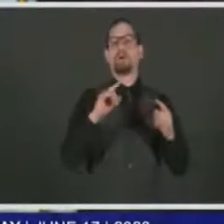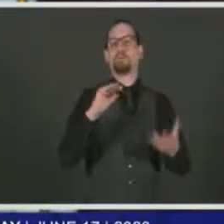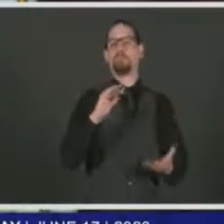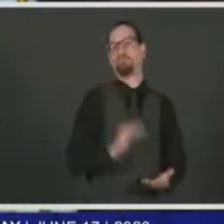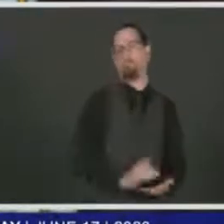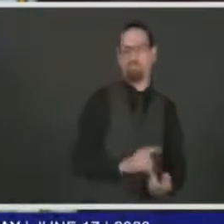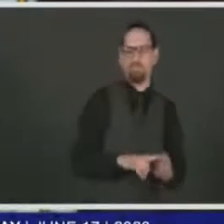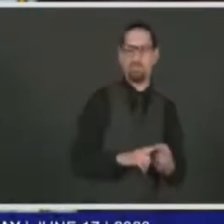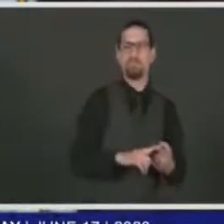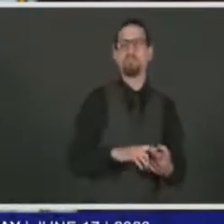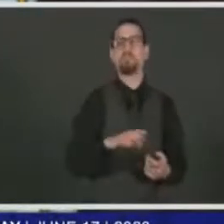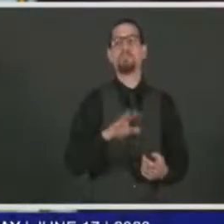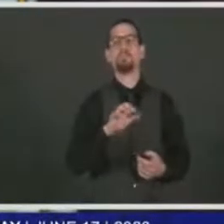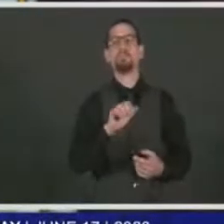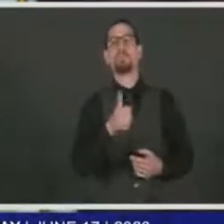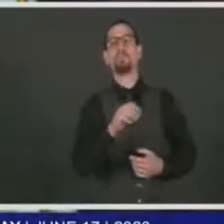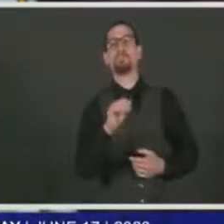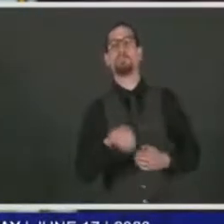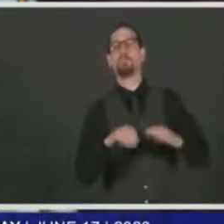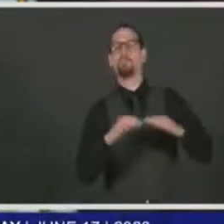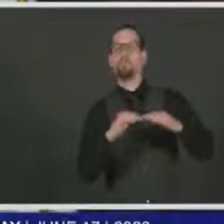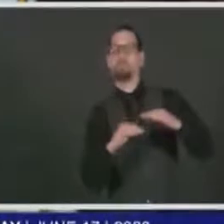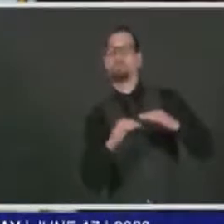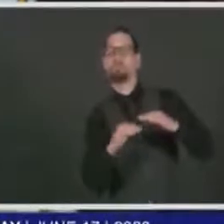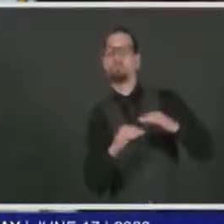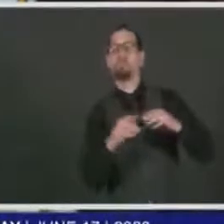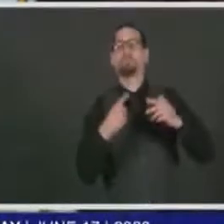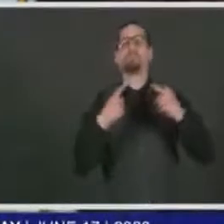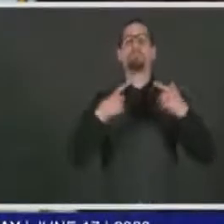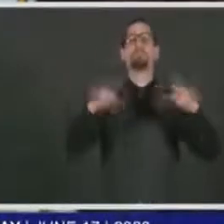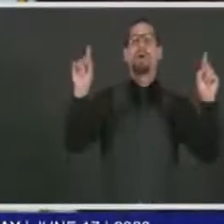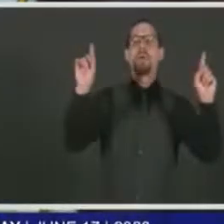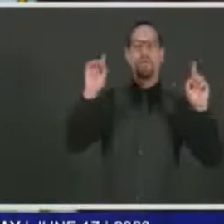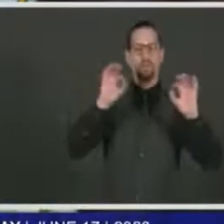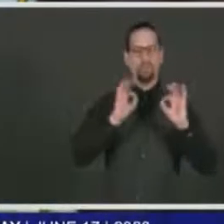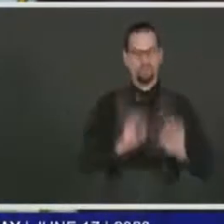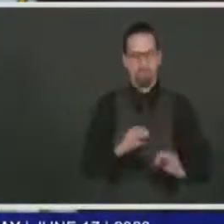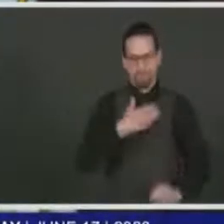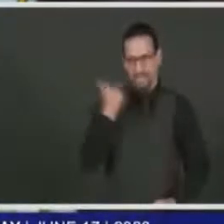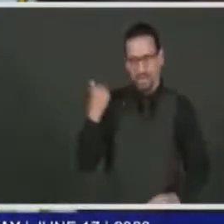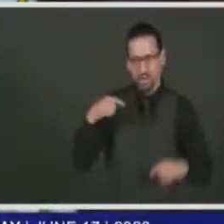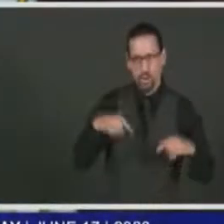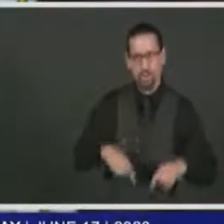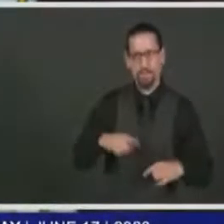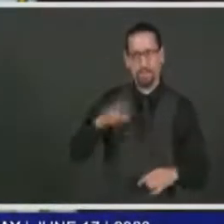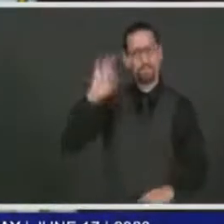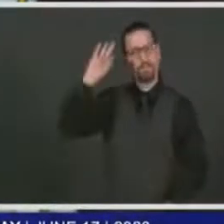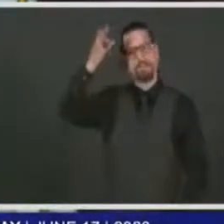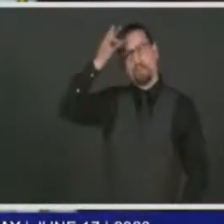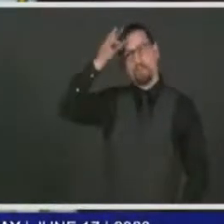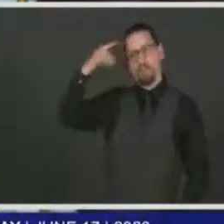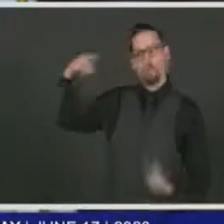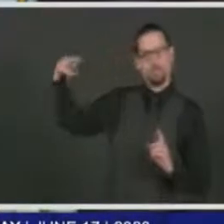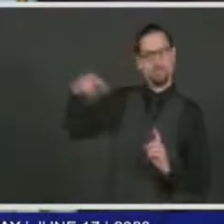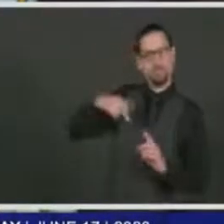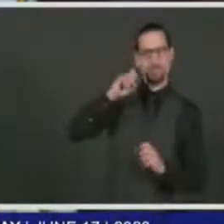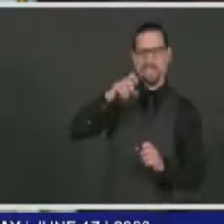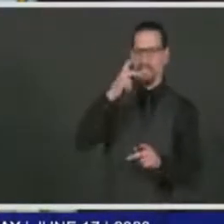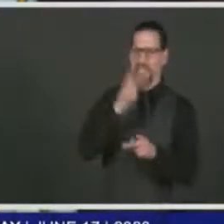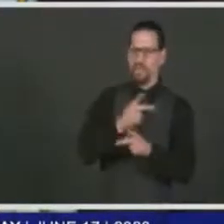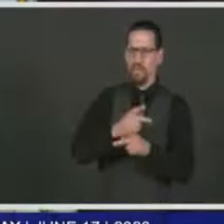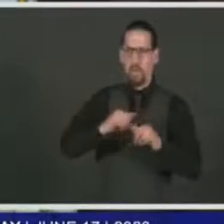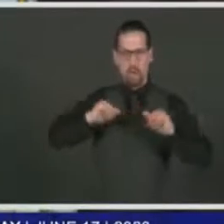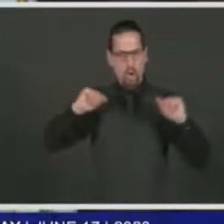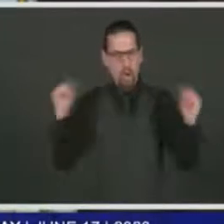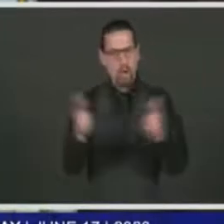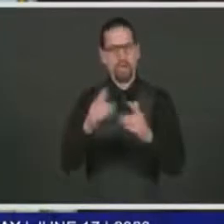you. It's our capital city. We have to keep all neighborhoods in Providence below 10%. It's a large population, and we're